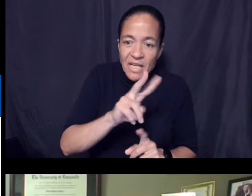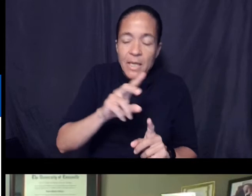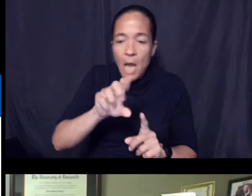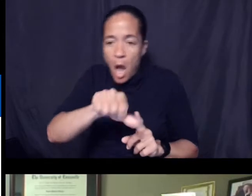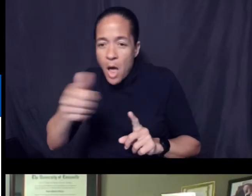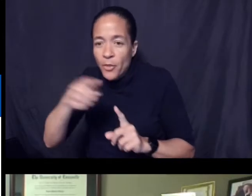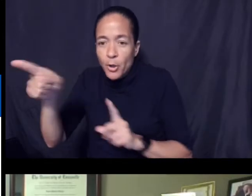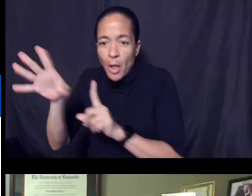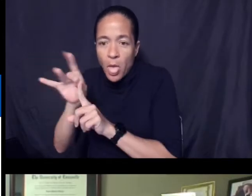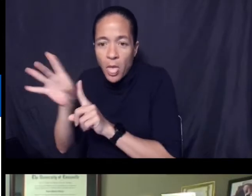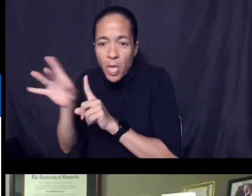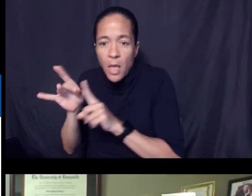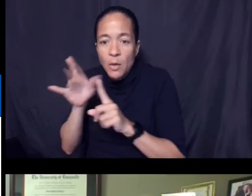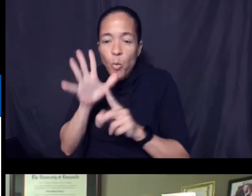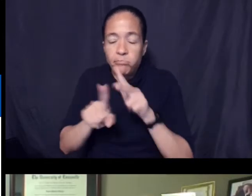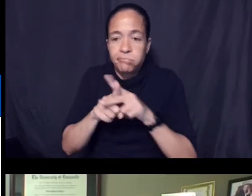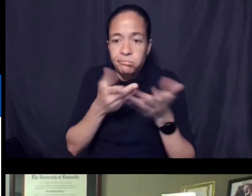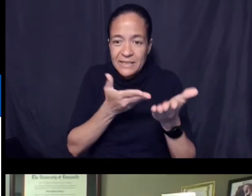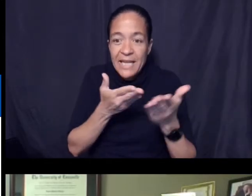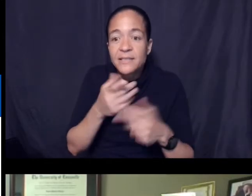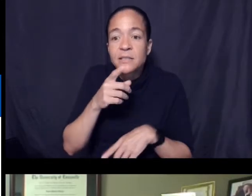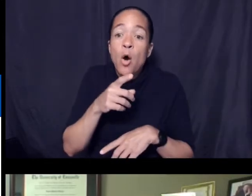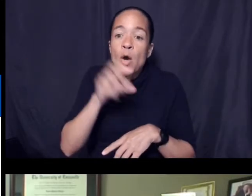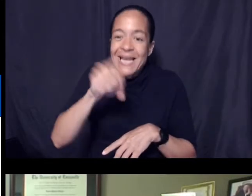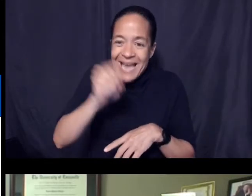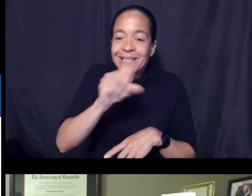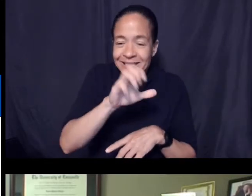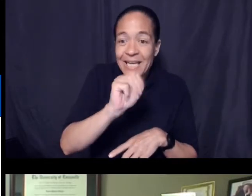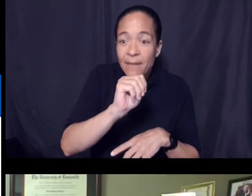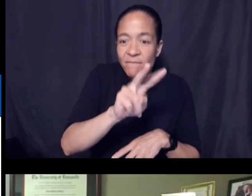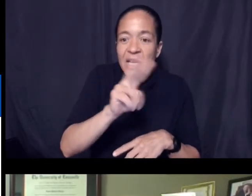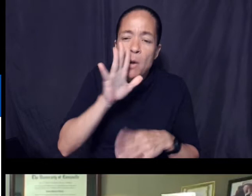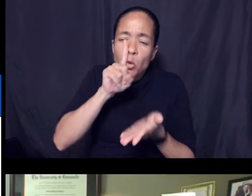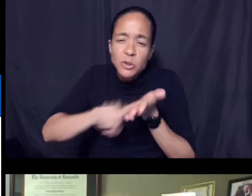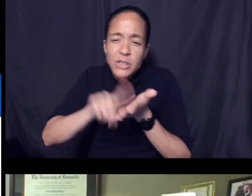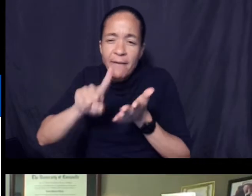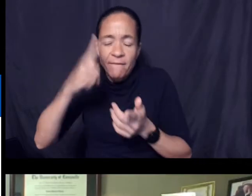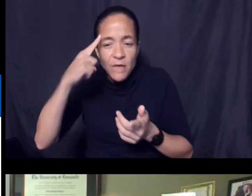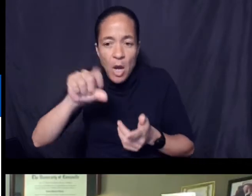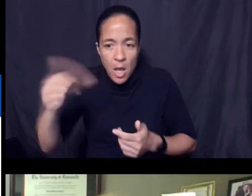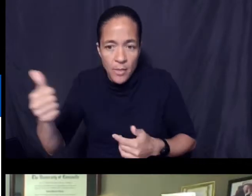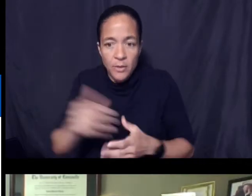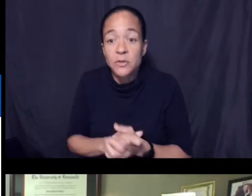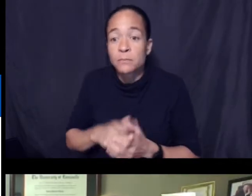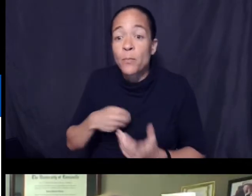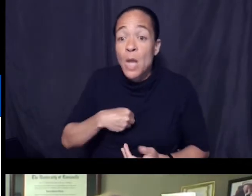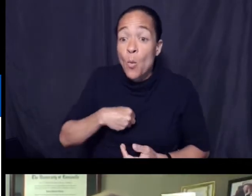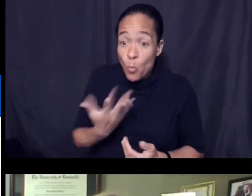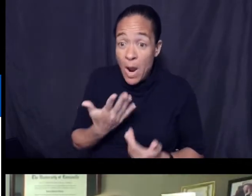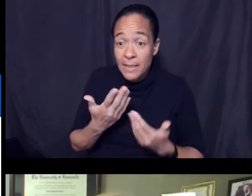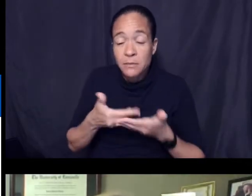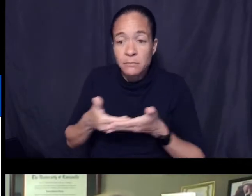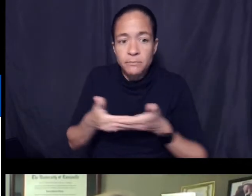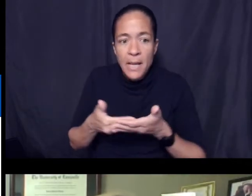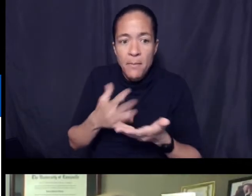workers to evaluate the baby for congenital infections. In white or Caucasian children, we can also see what's referred